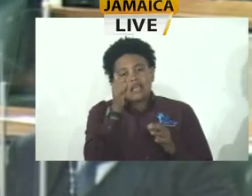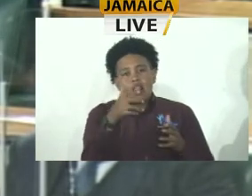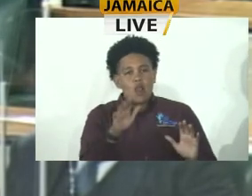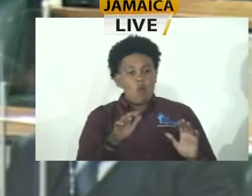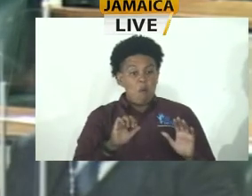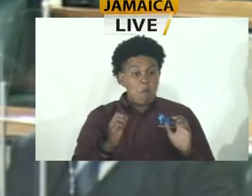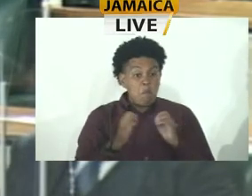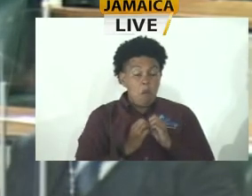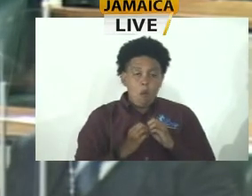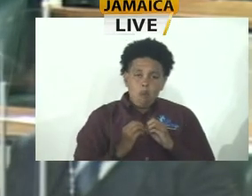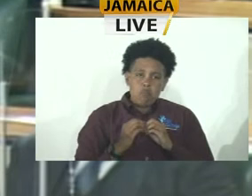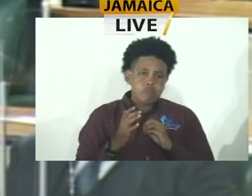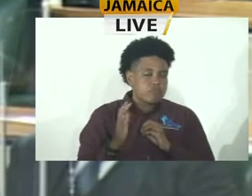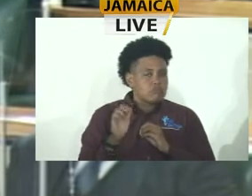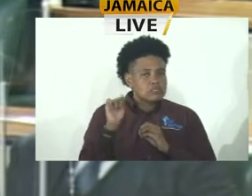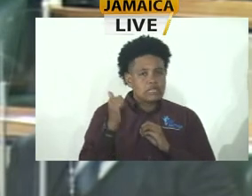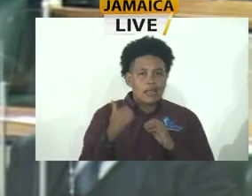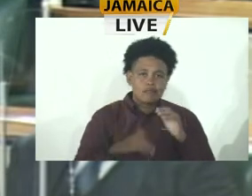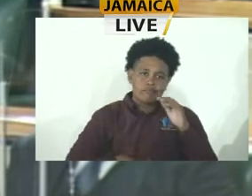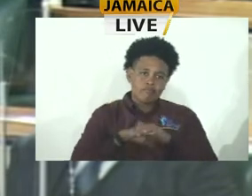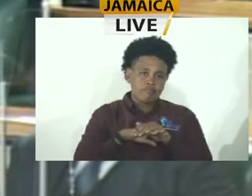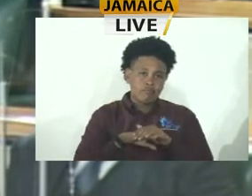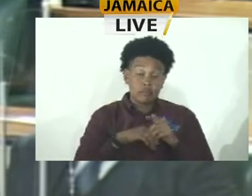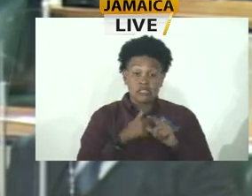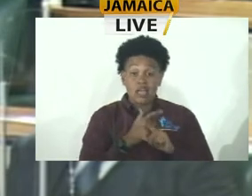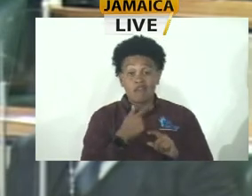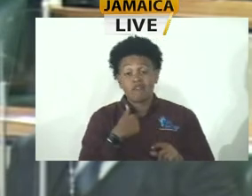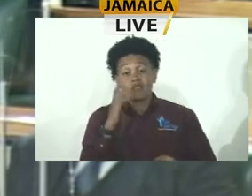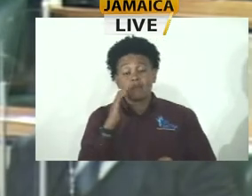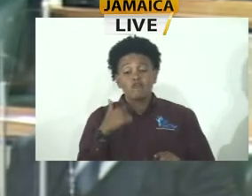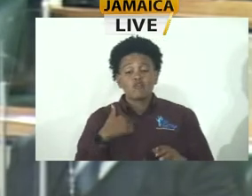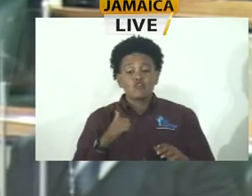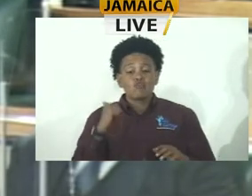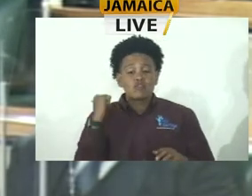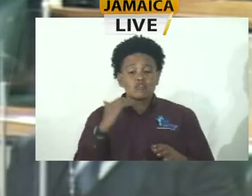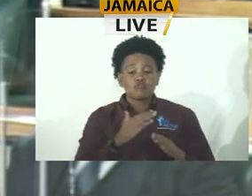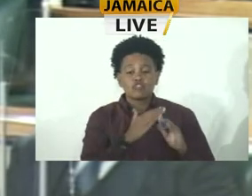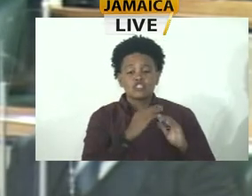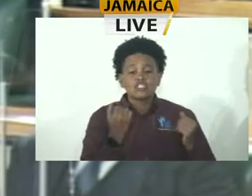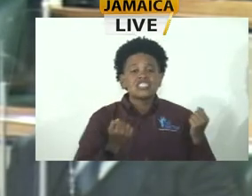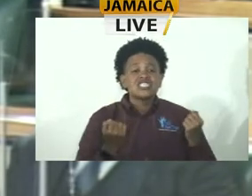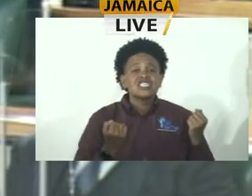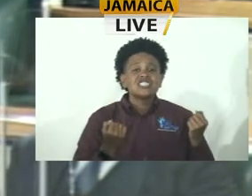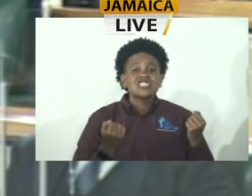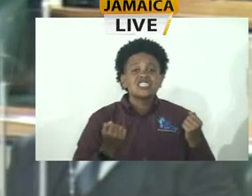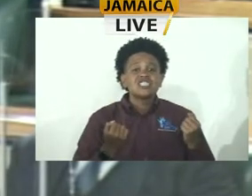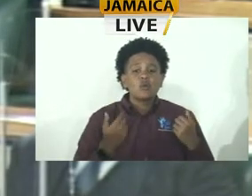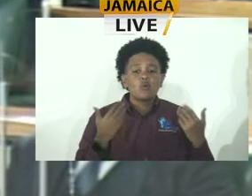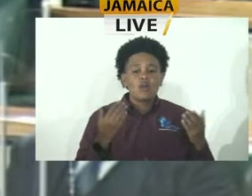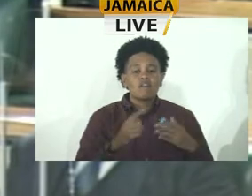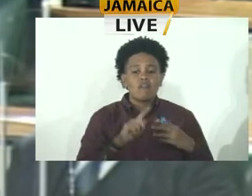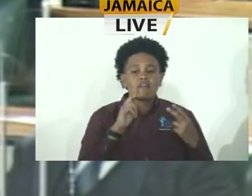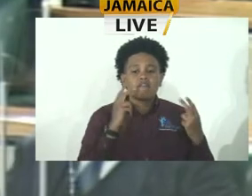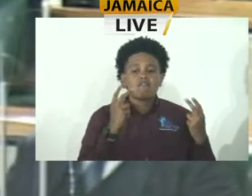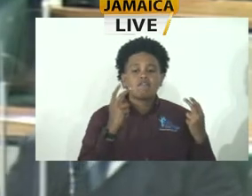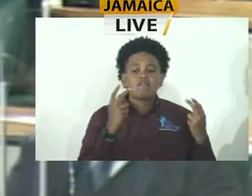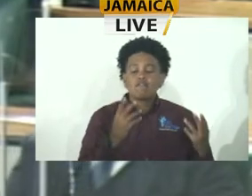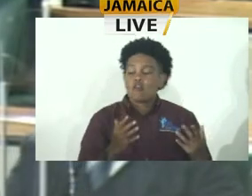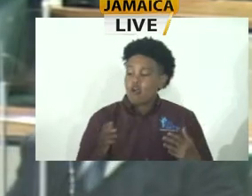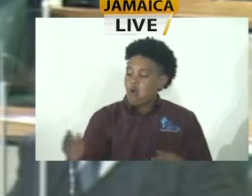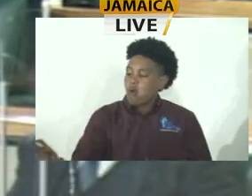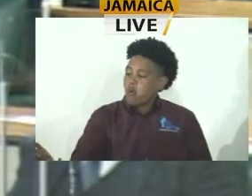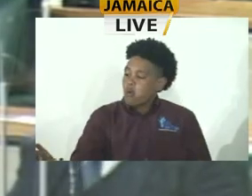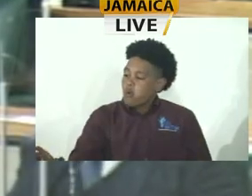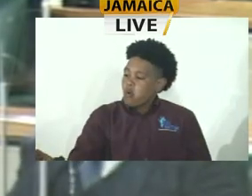we had restricted motorcades for funerals and